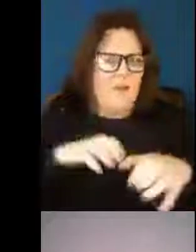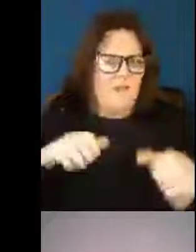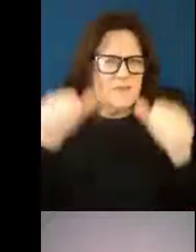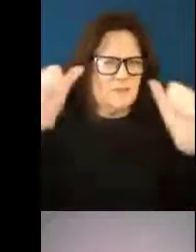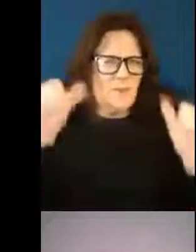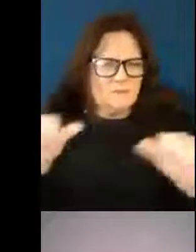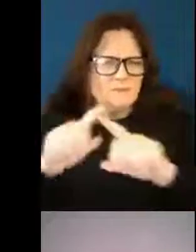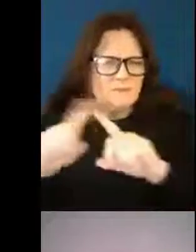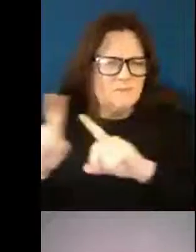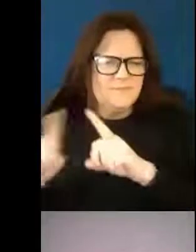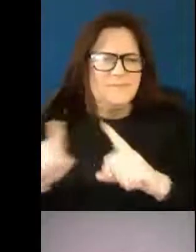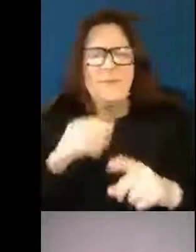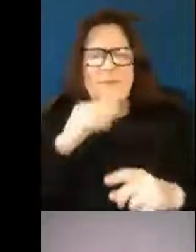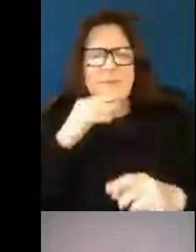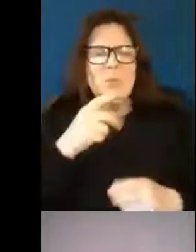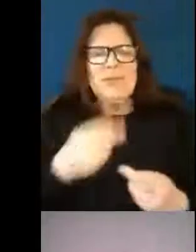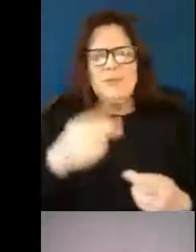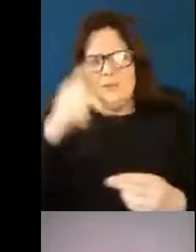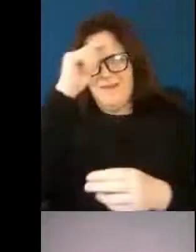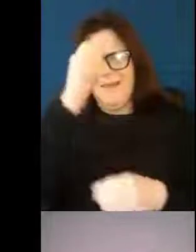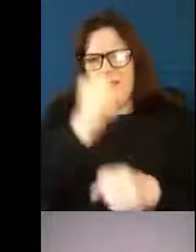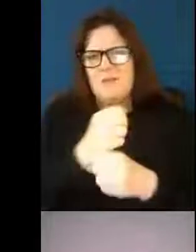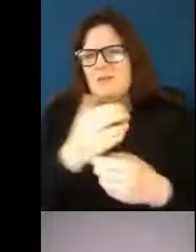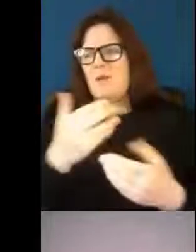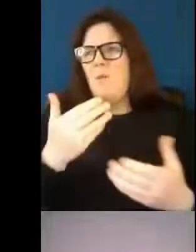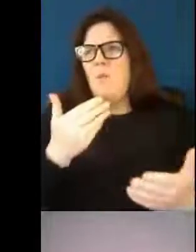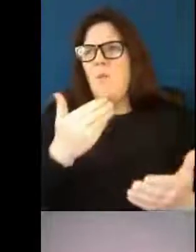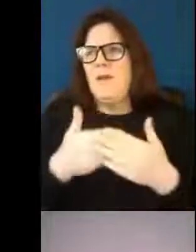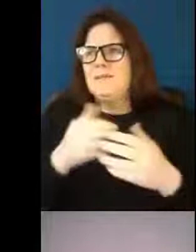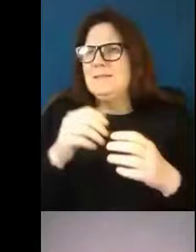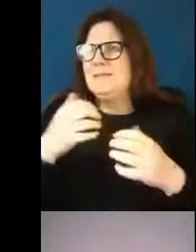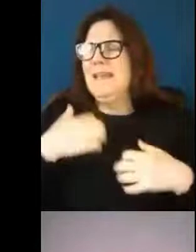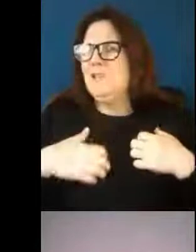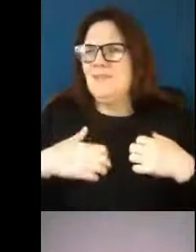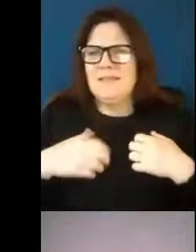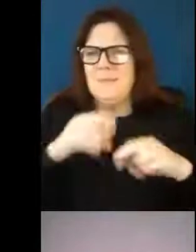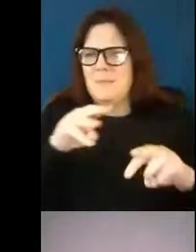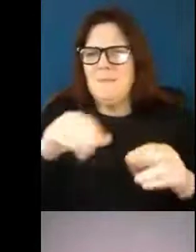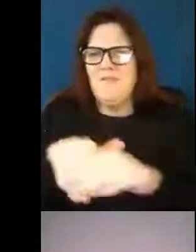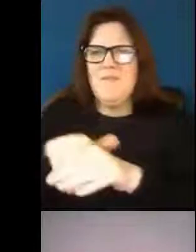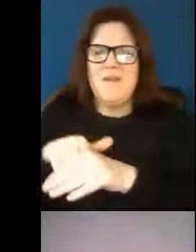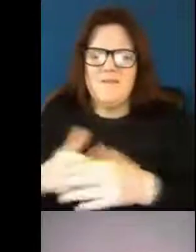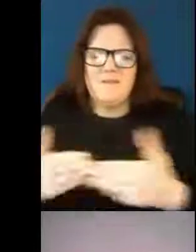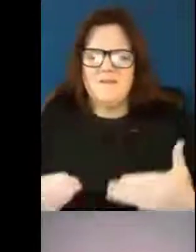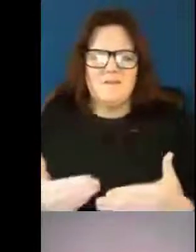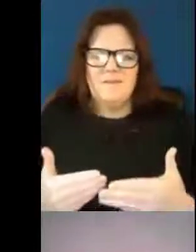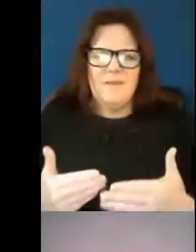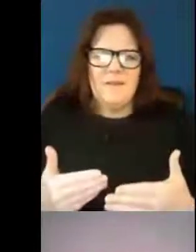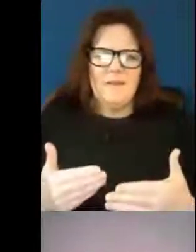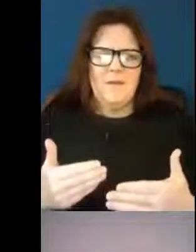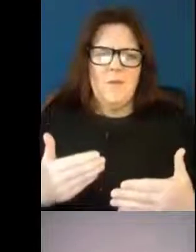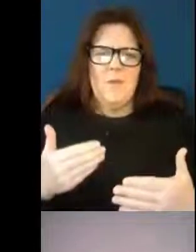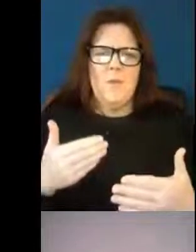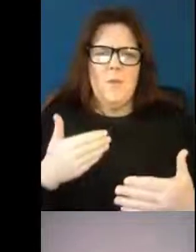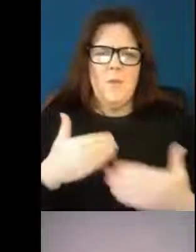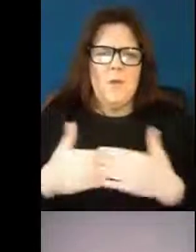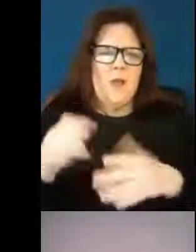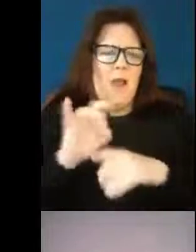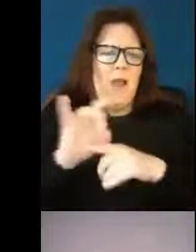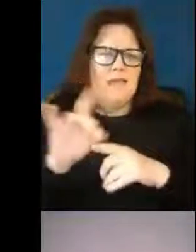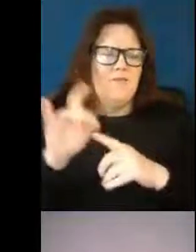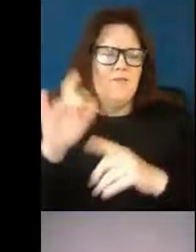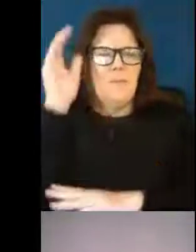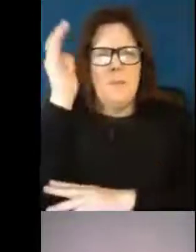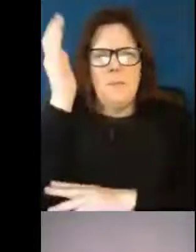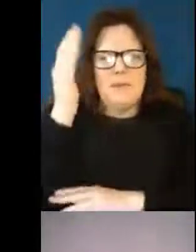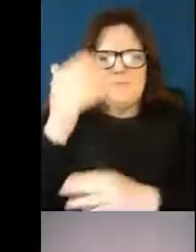that that interests the participants who are there, and what types of